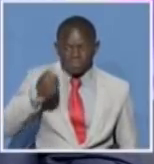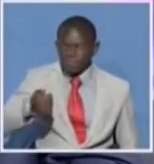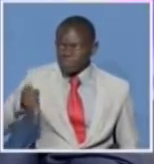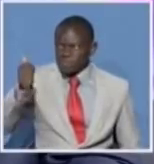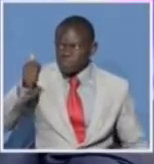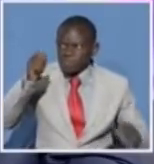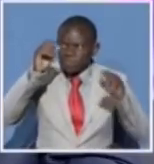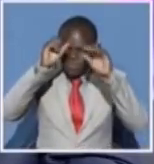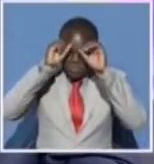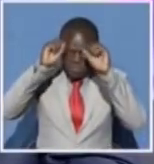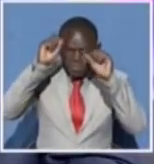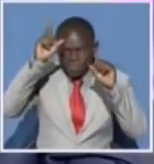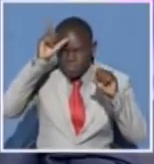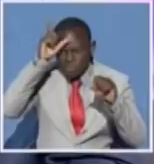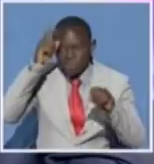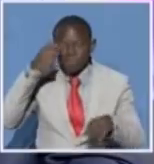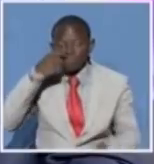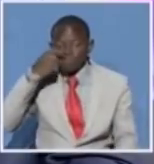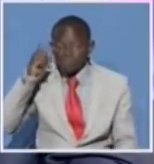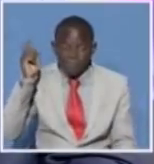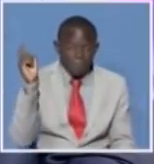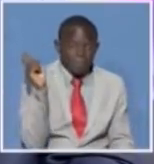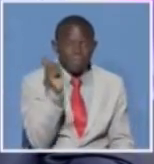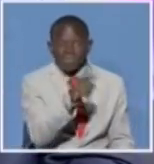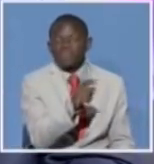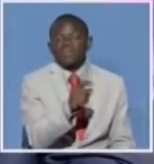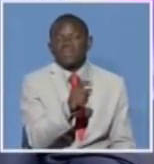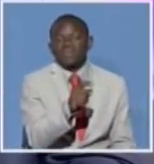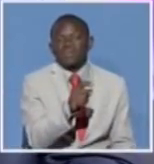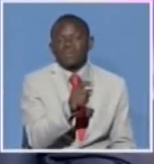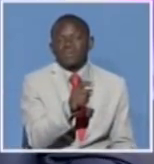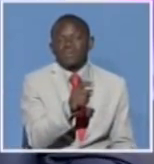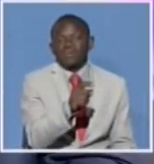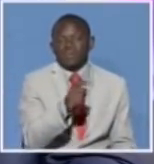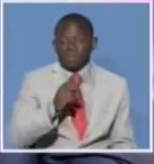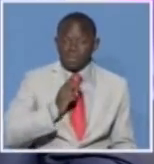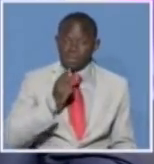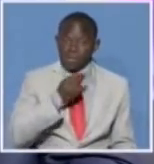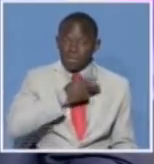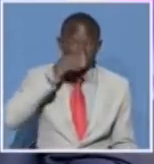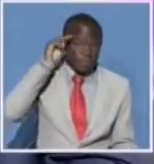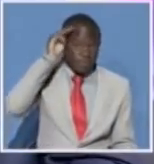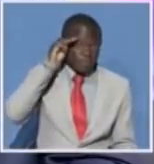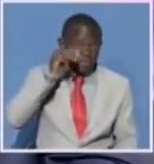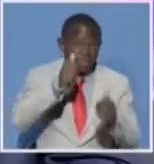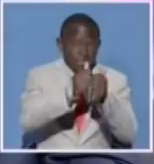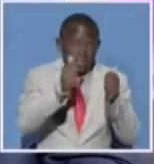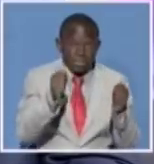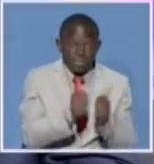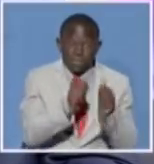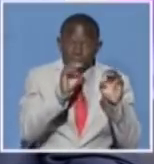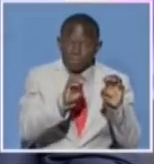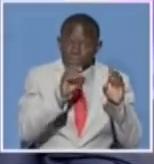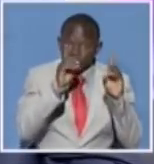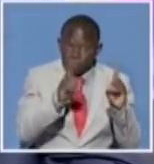Chagwalungu, that the ministry does everything possible to get to the bottom of